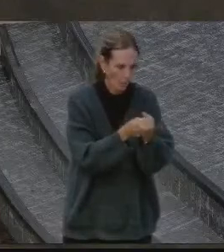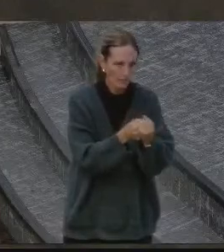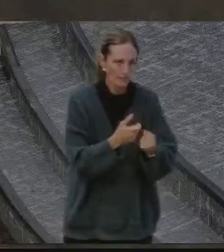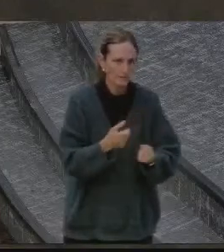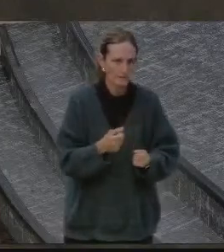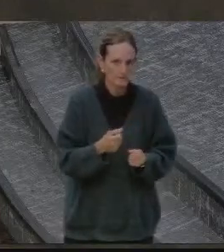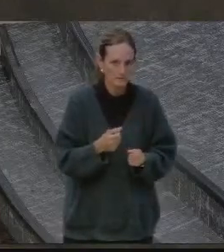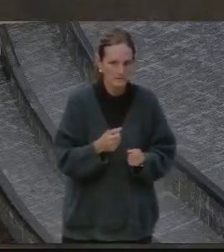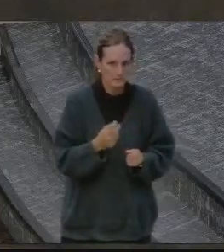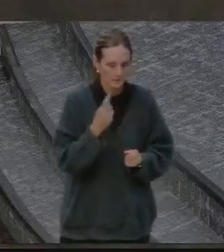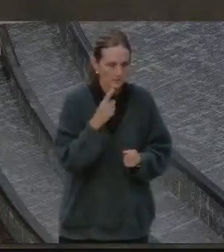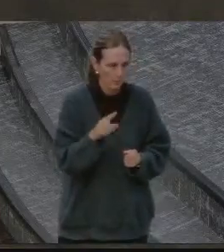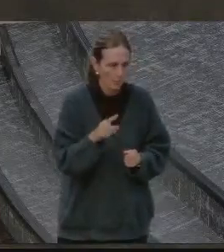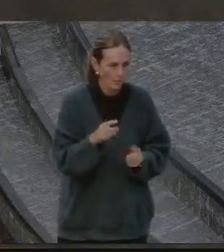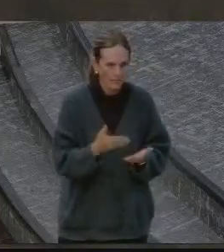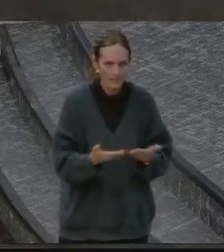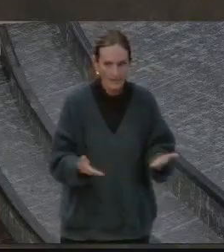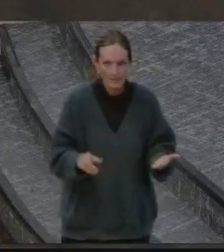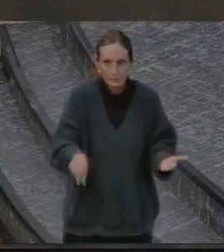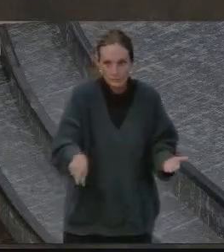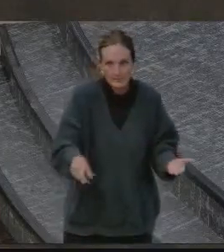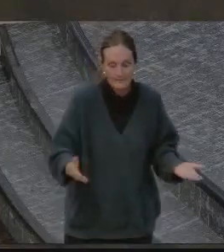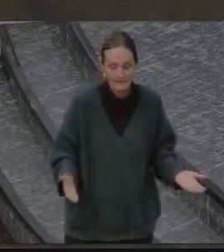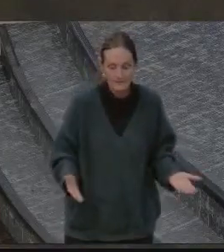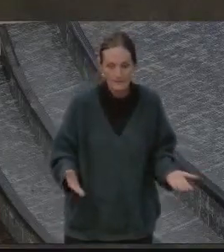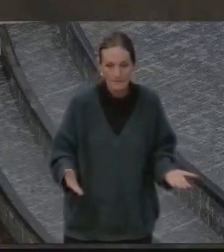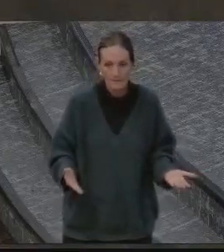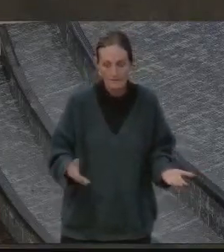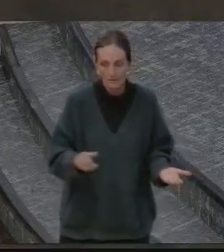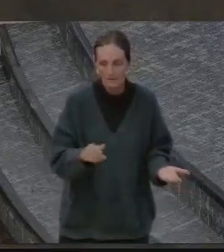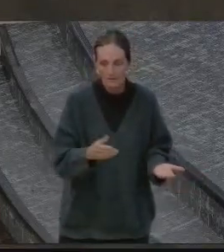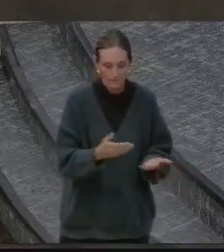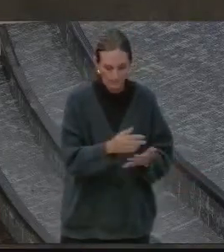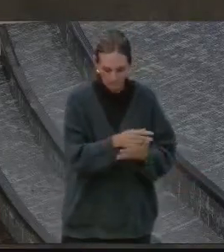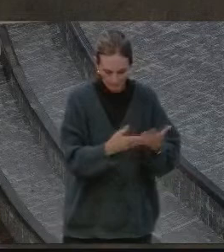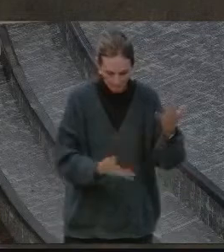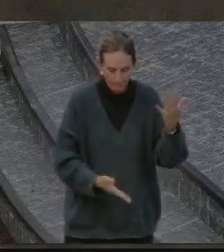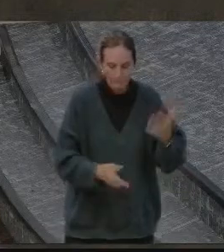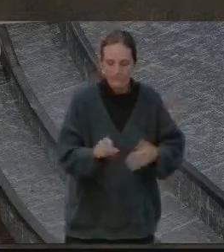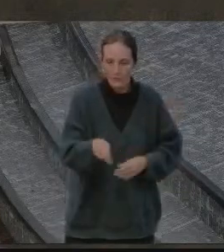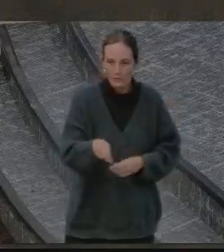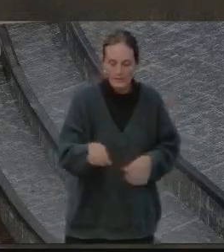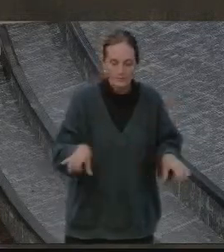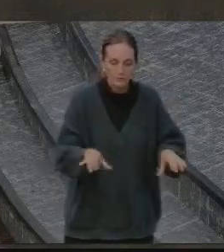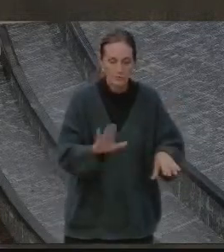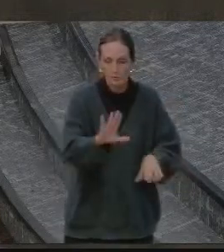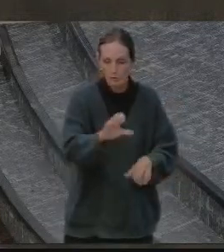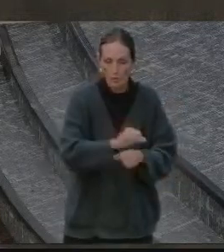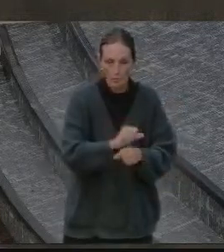the things that you all feel you need to be able to do this work effectively, so that